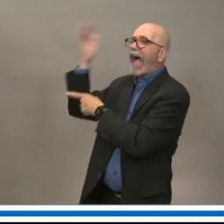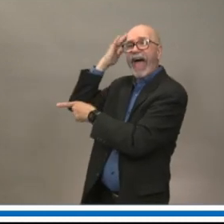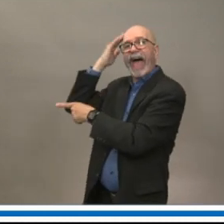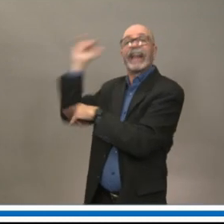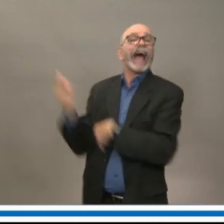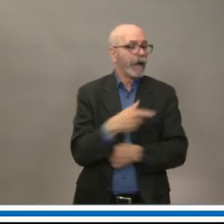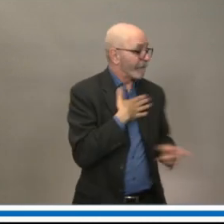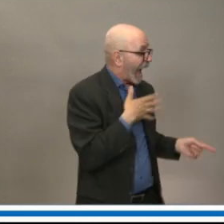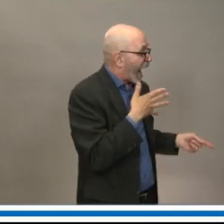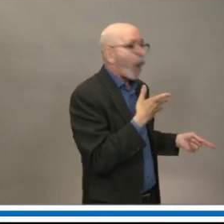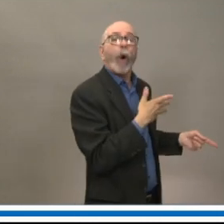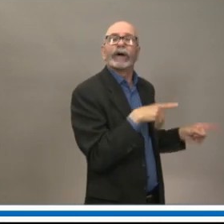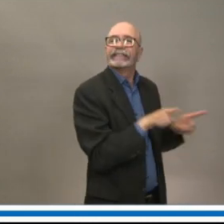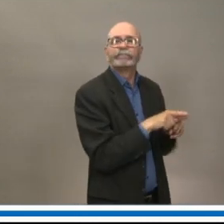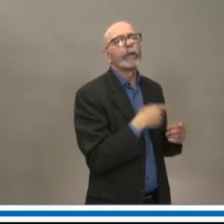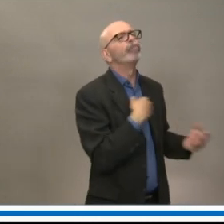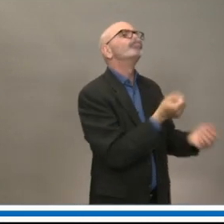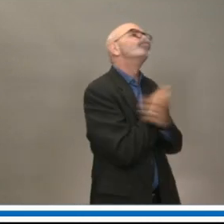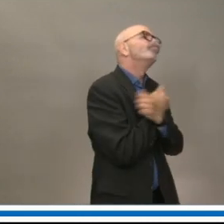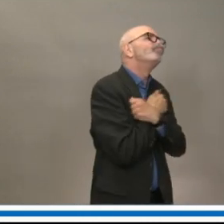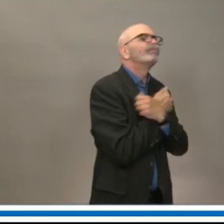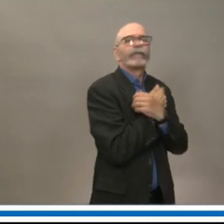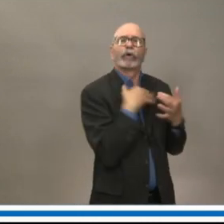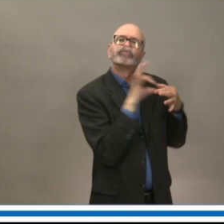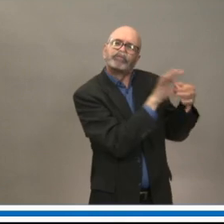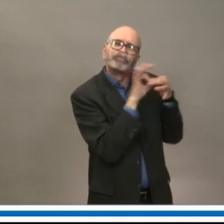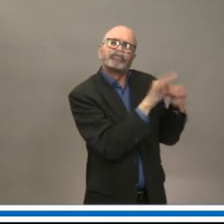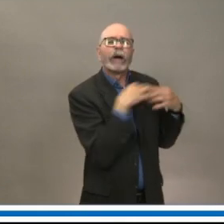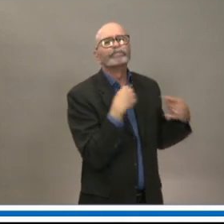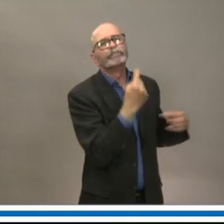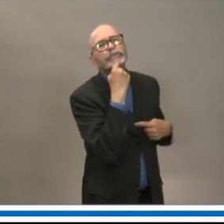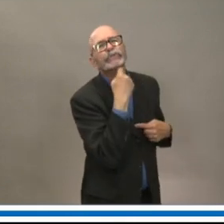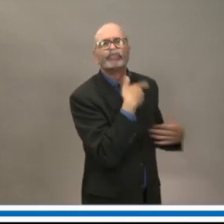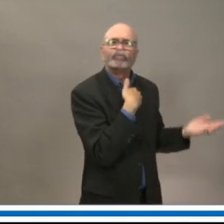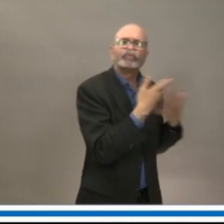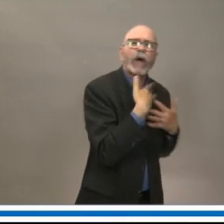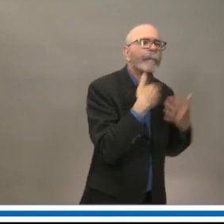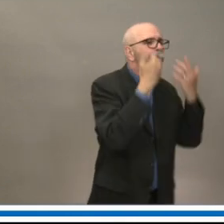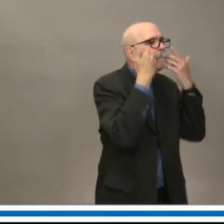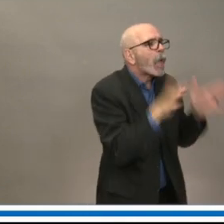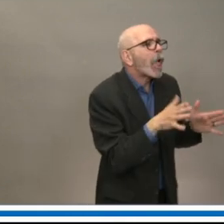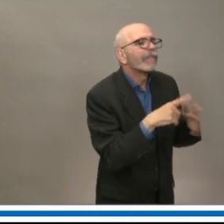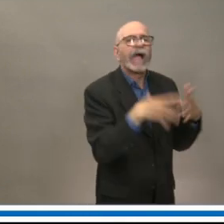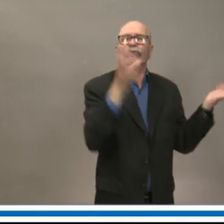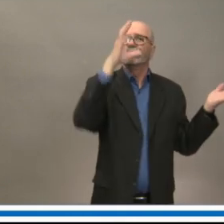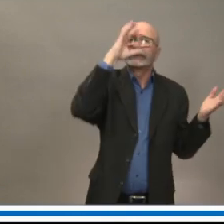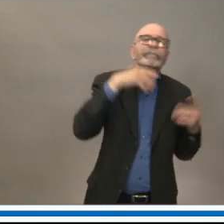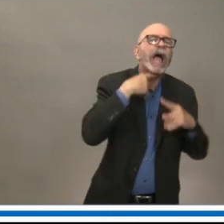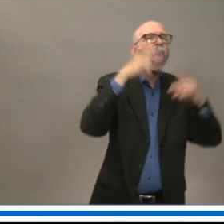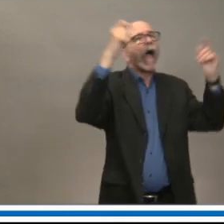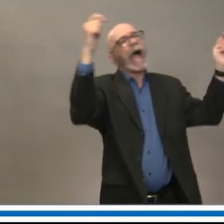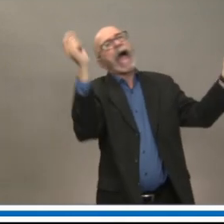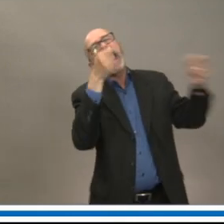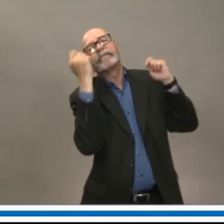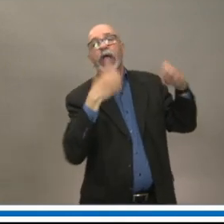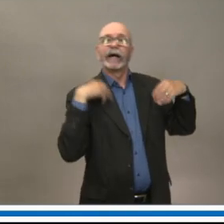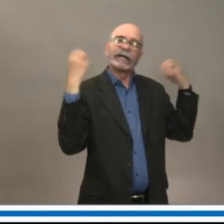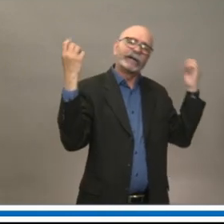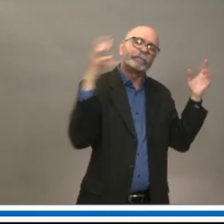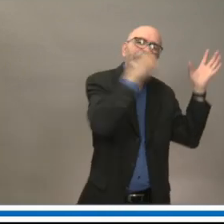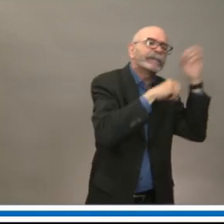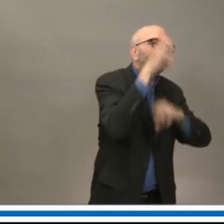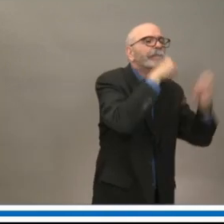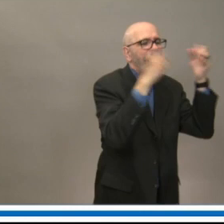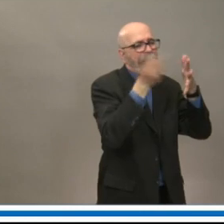face-to-face contact, the hugs and the kisses. You've missed birthdays, anniversaries, and many other occasions. And I really wish things were